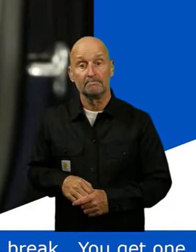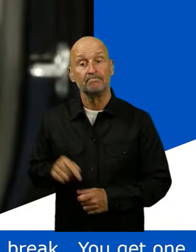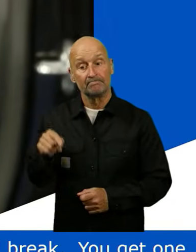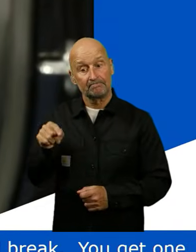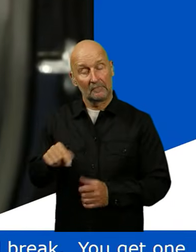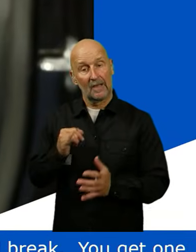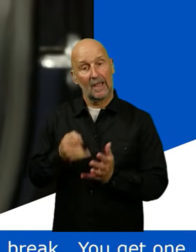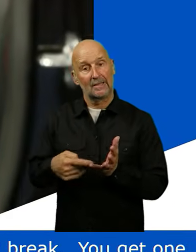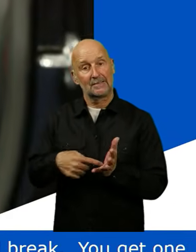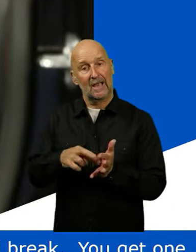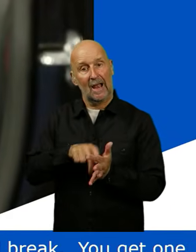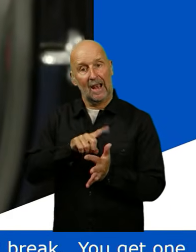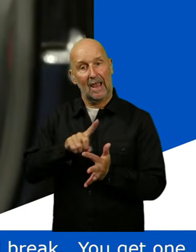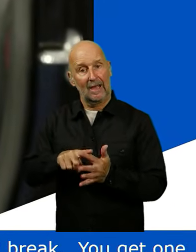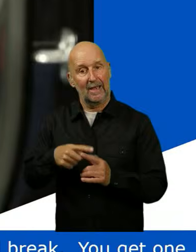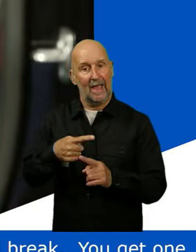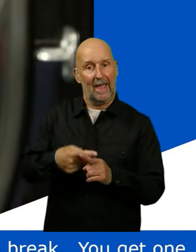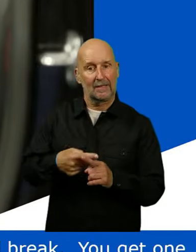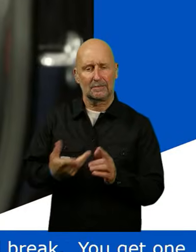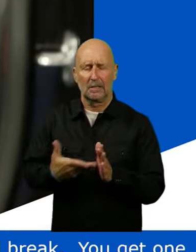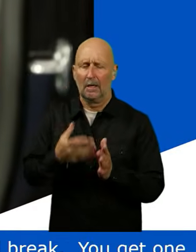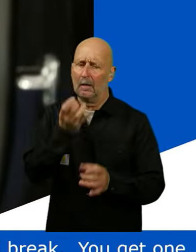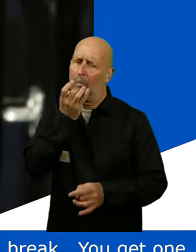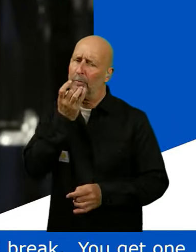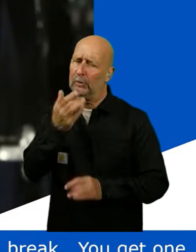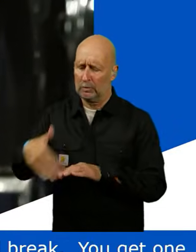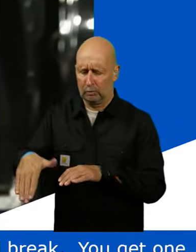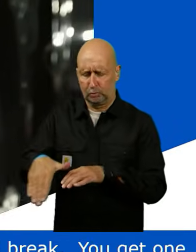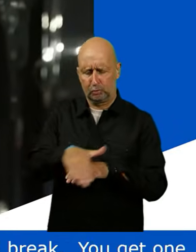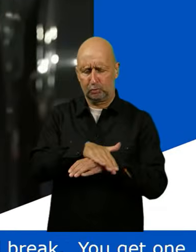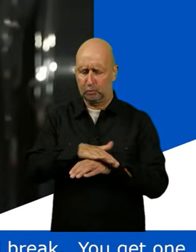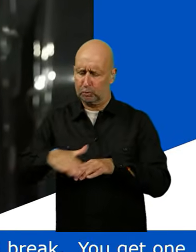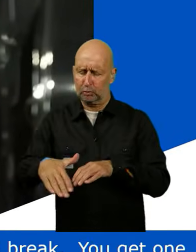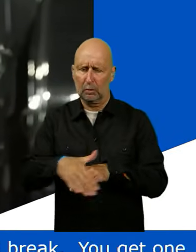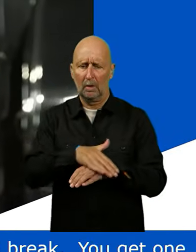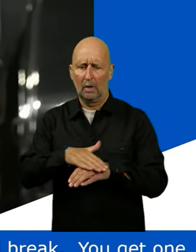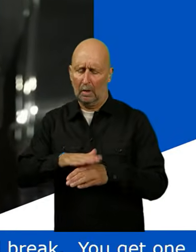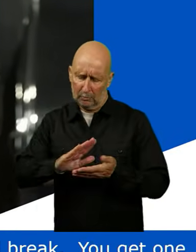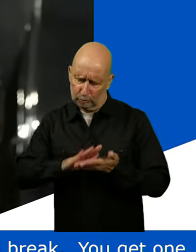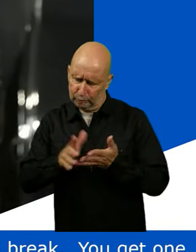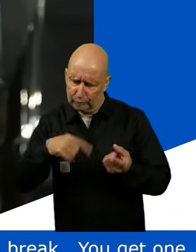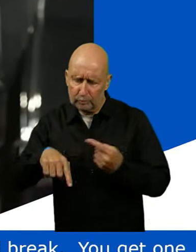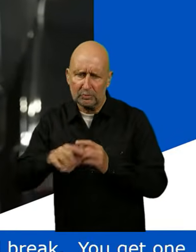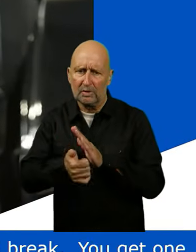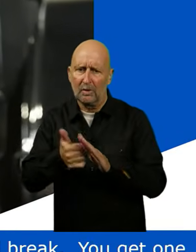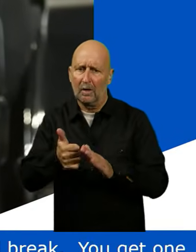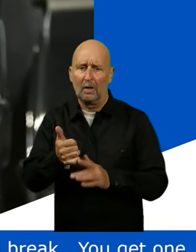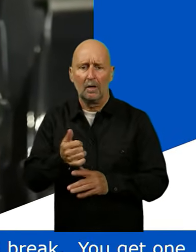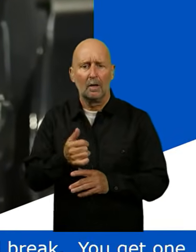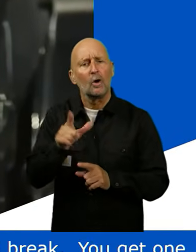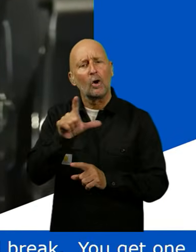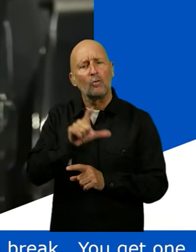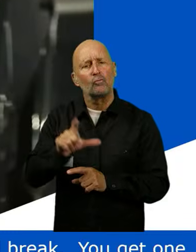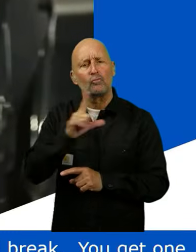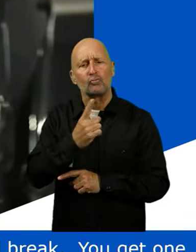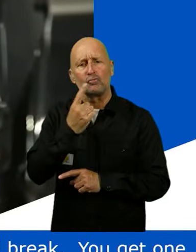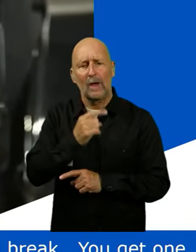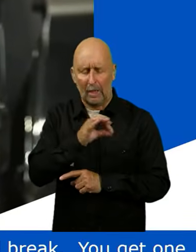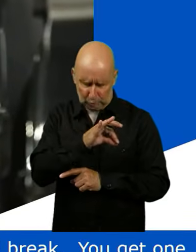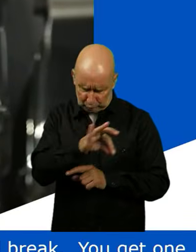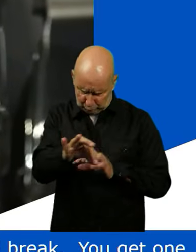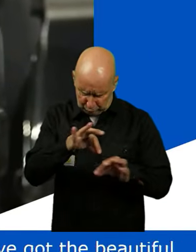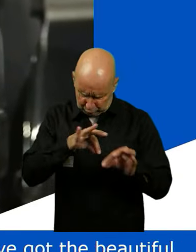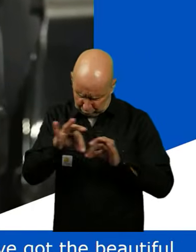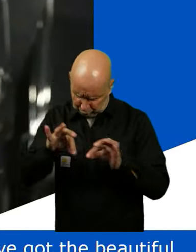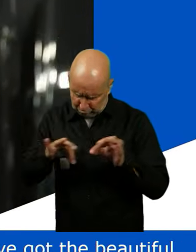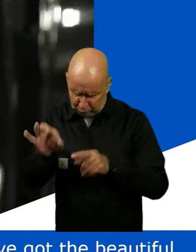as you can see, this being the ST Line X trim, we've got this beautiful sporty upholstery with this red stitching. It makes it look really assertive